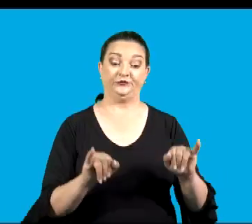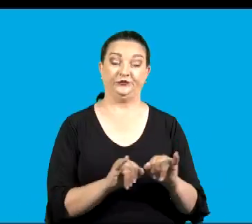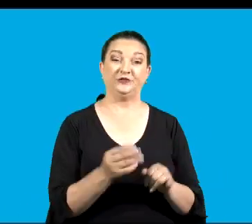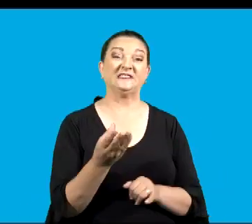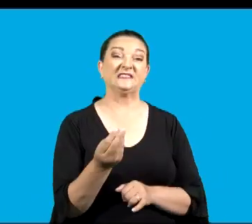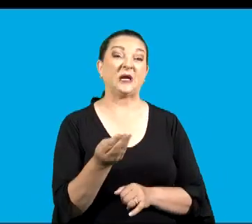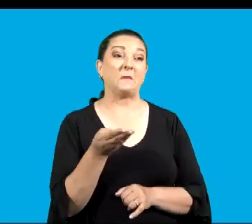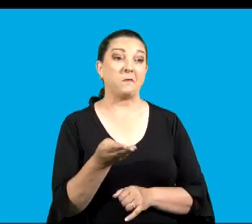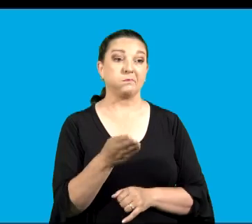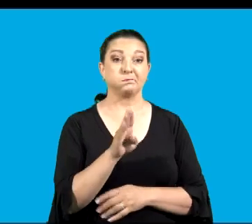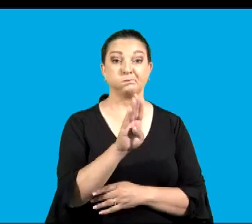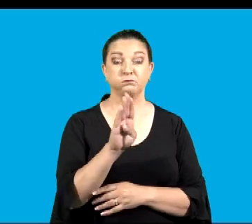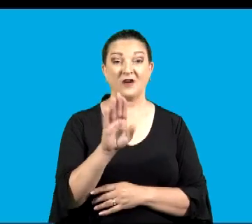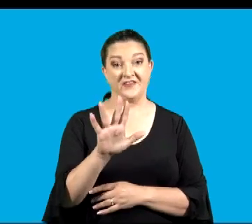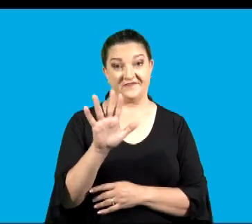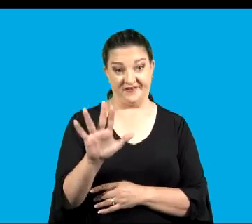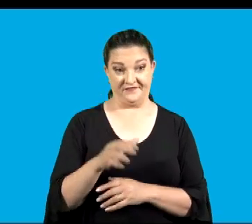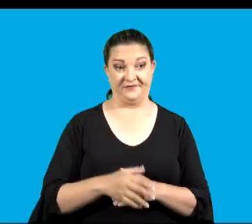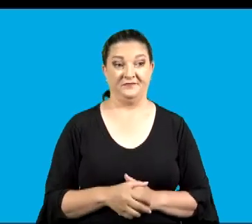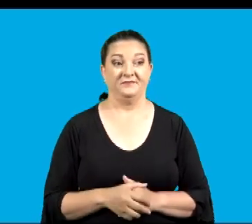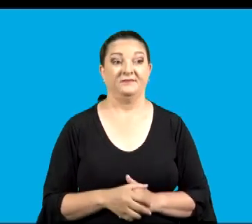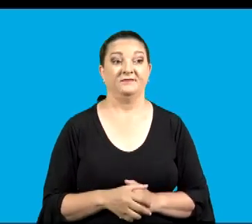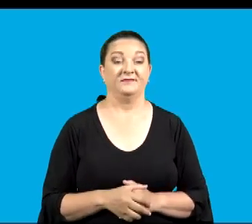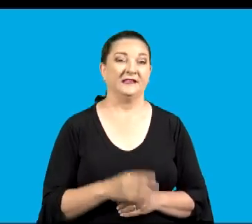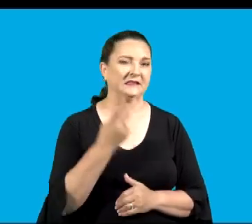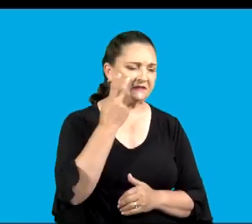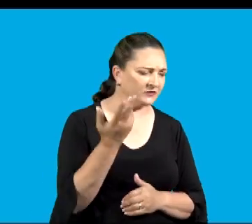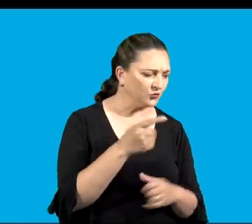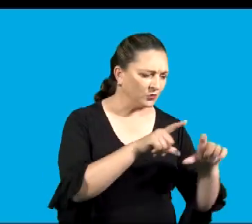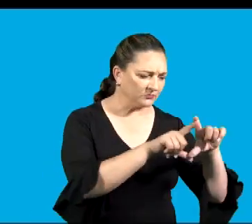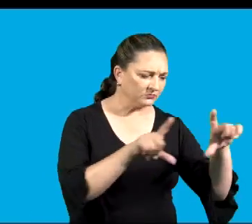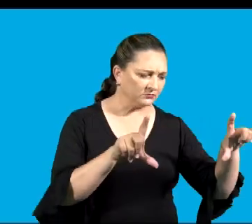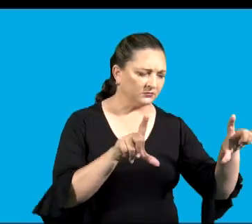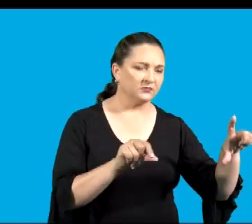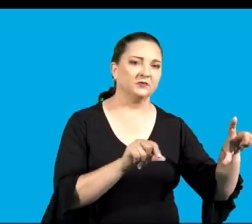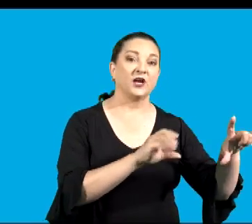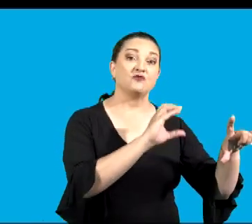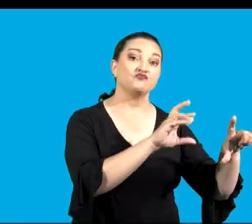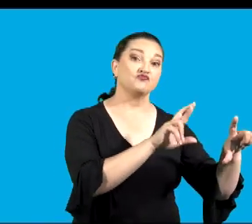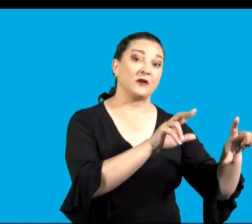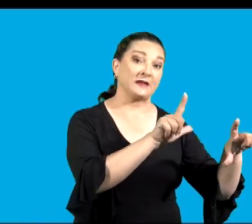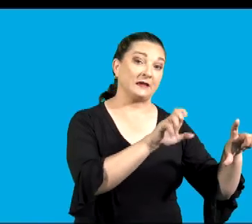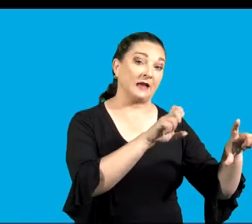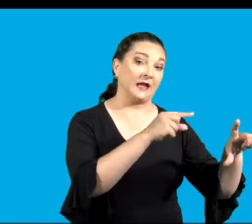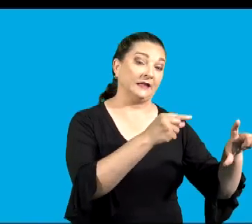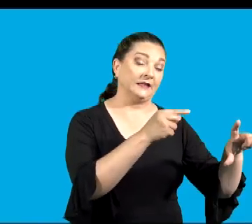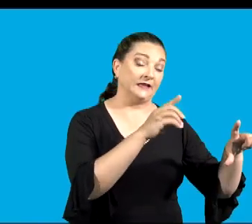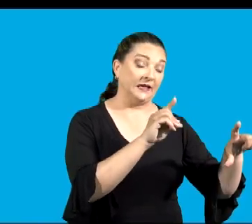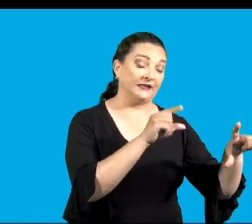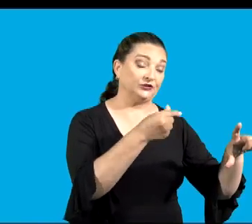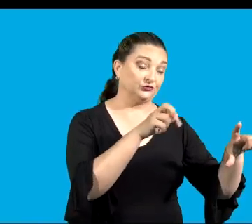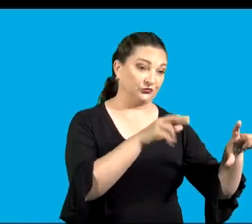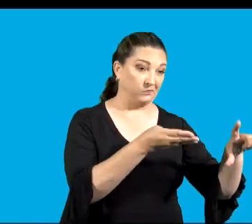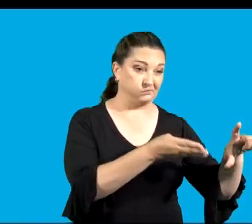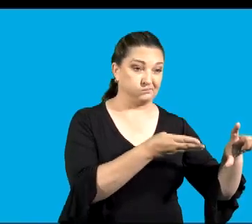Invoice BB55 in the creditors ledger, BB55 in the ledger was for